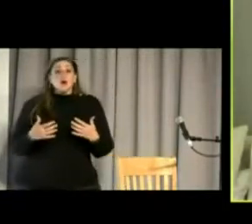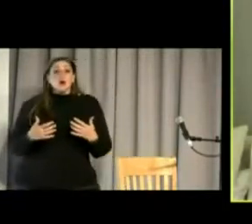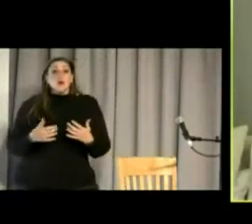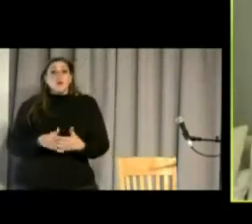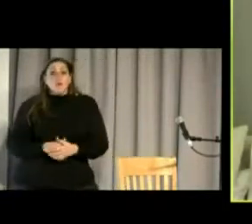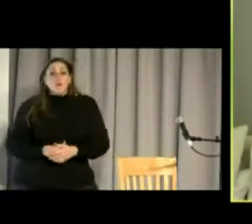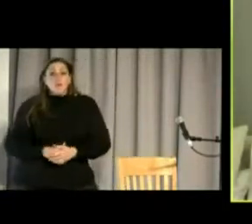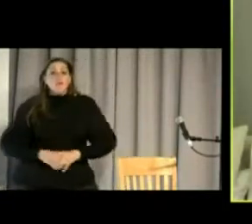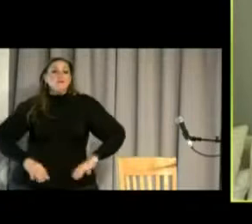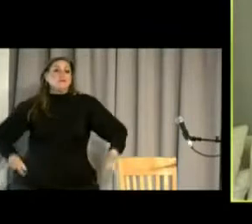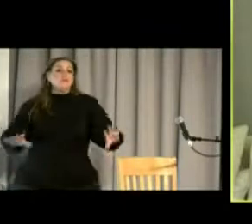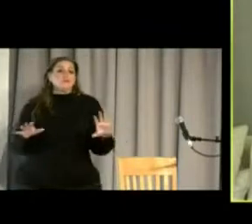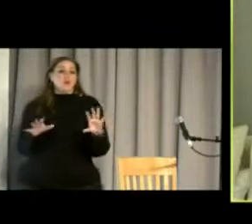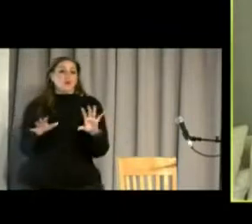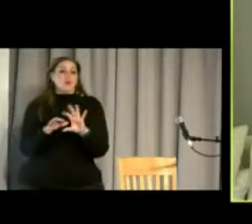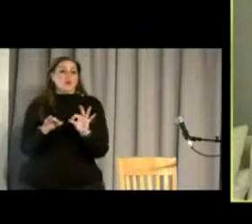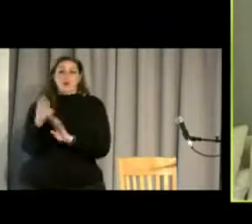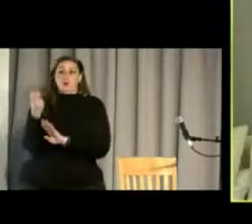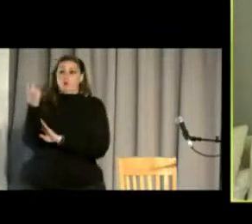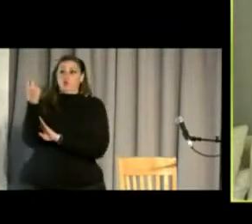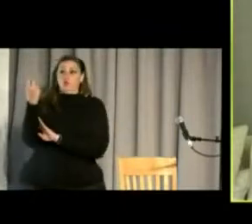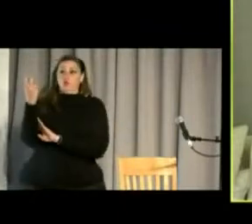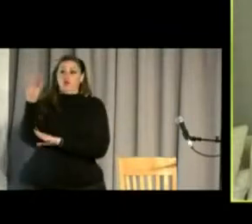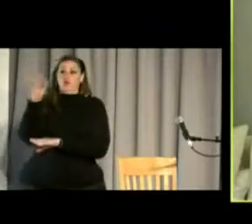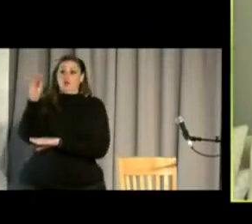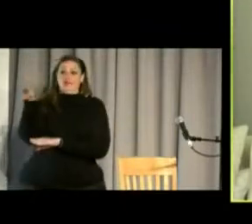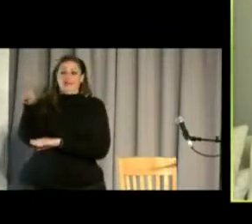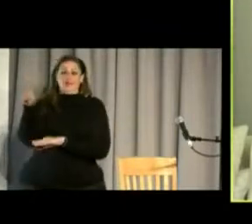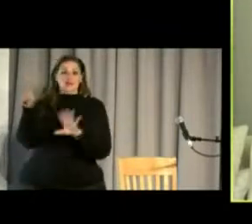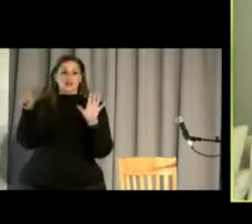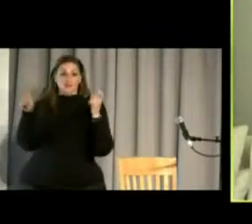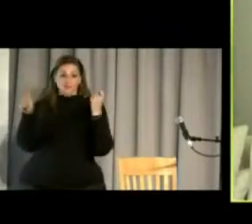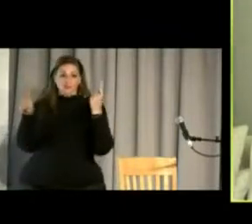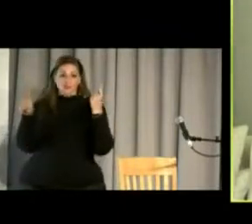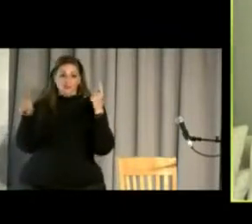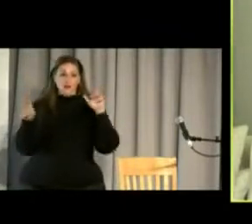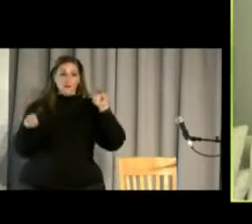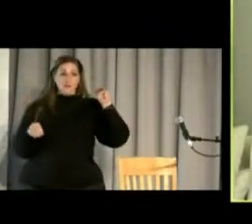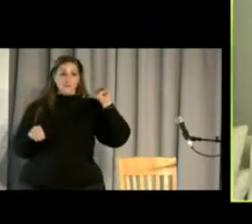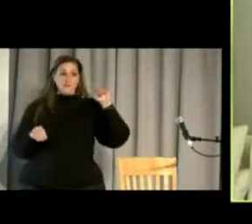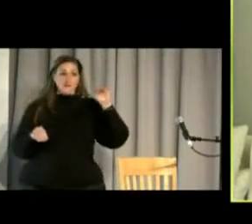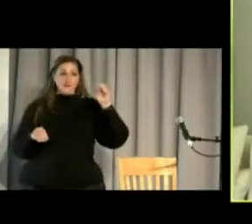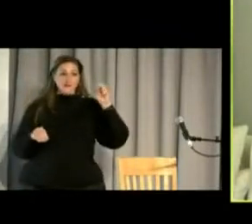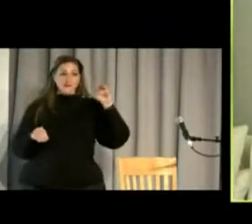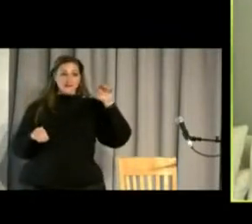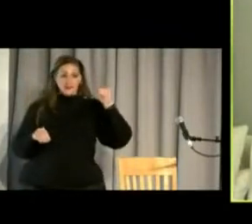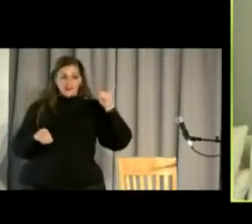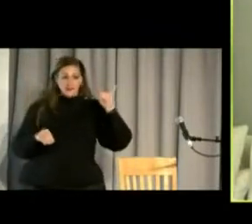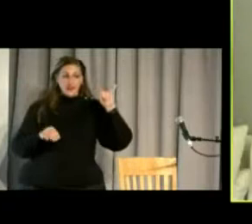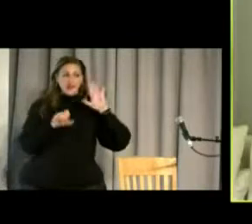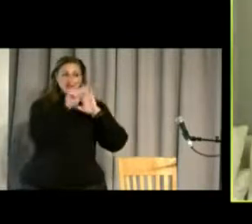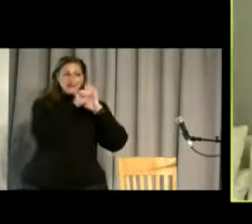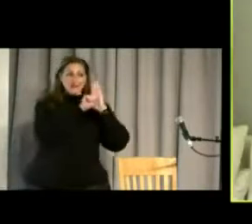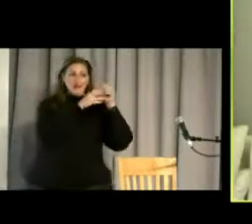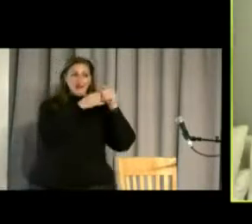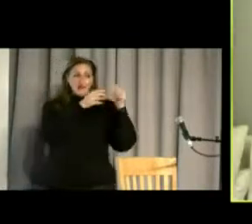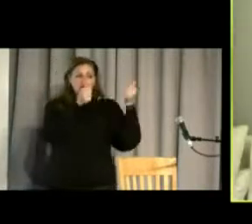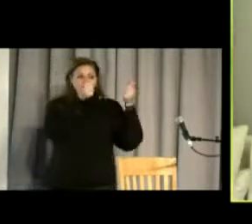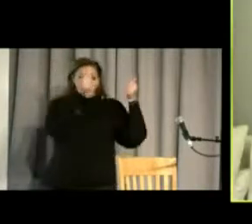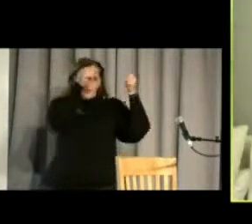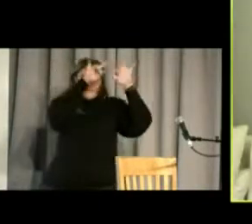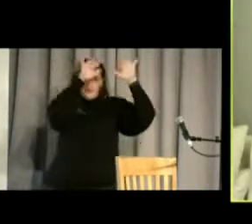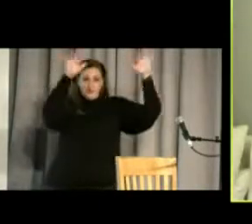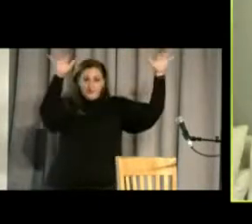when we talk about the 12%, I want to make it clear that Mississippi leadership, state leadership all